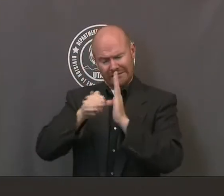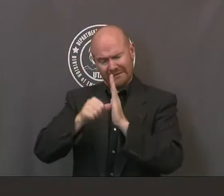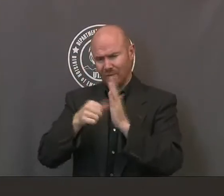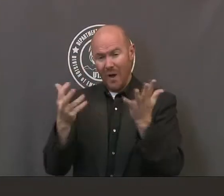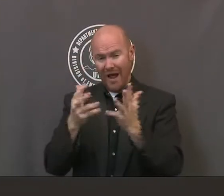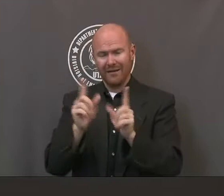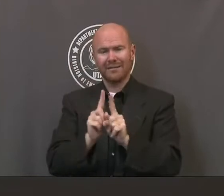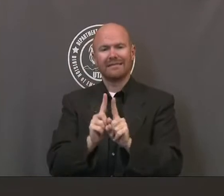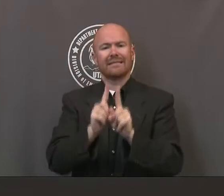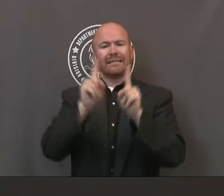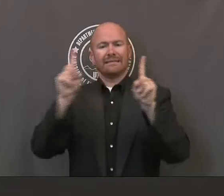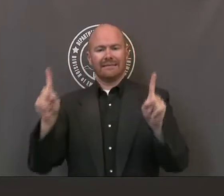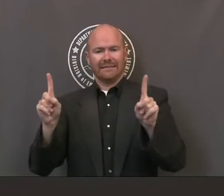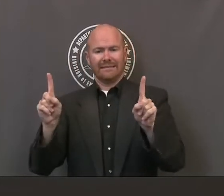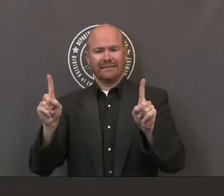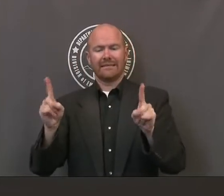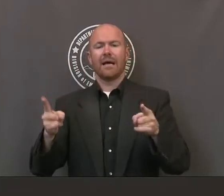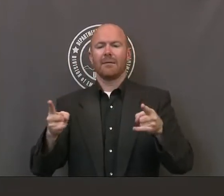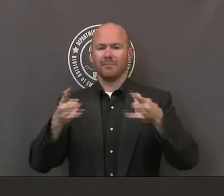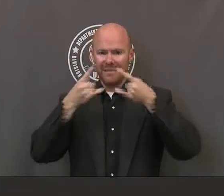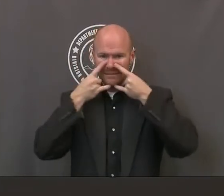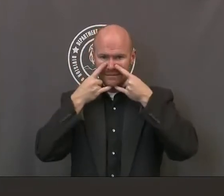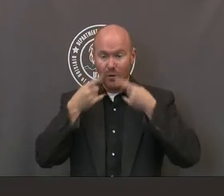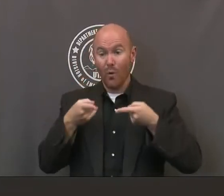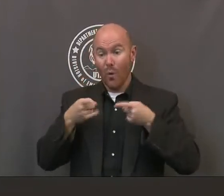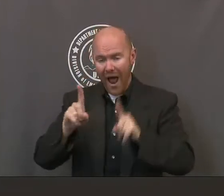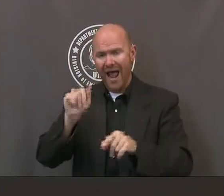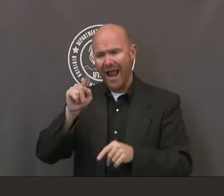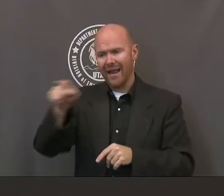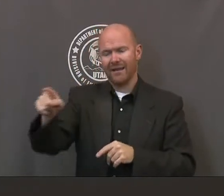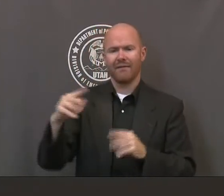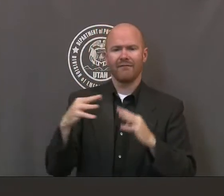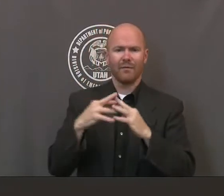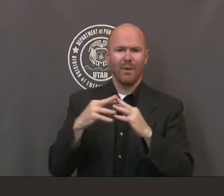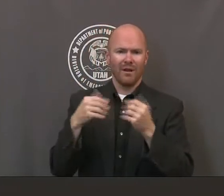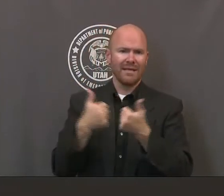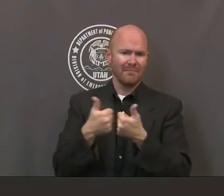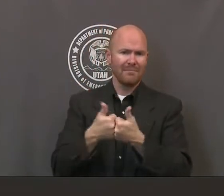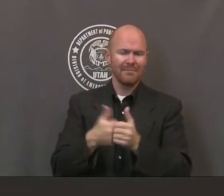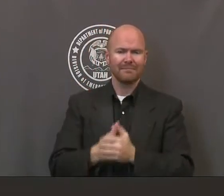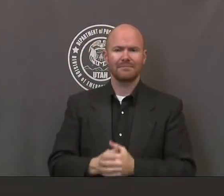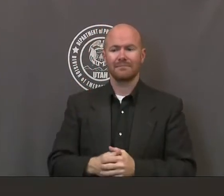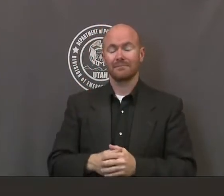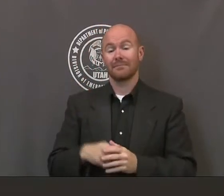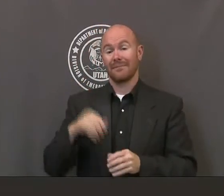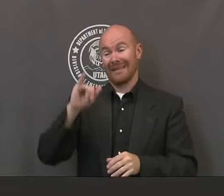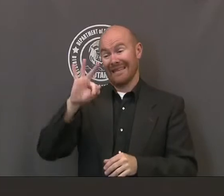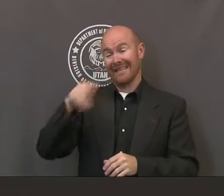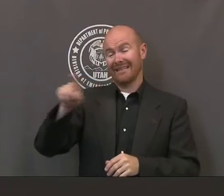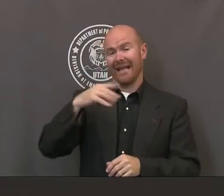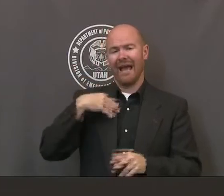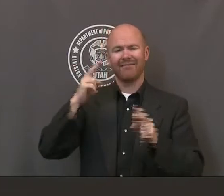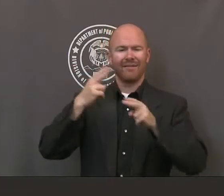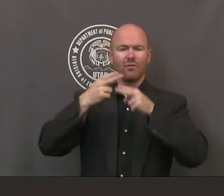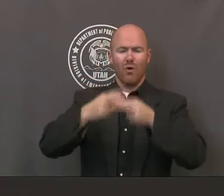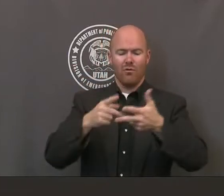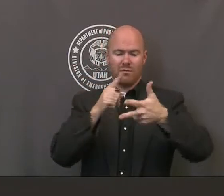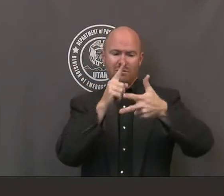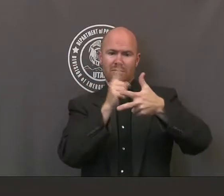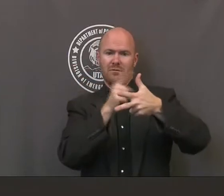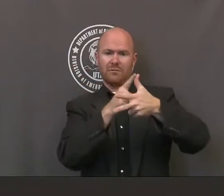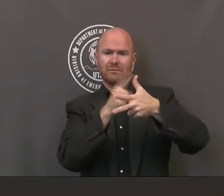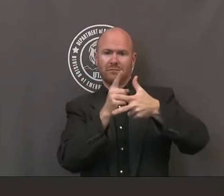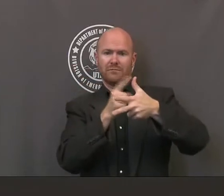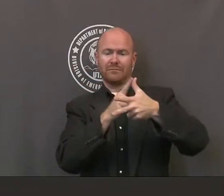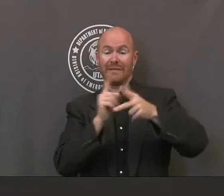physical distancing and mask wearing while at these events. In counties designated as high transmission, attendance